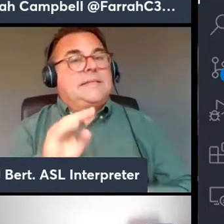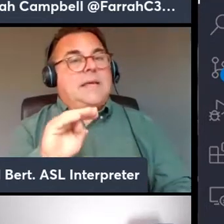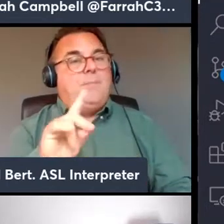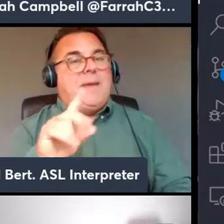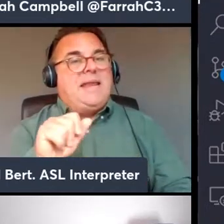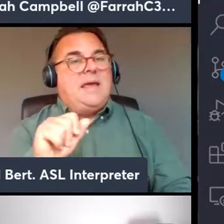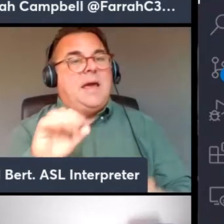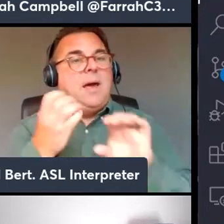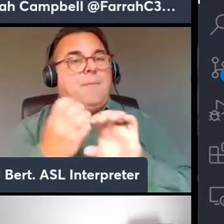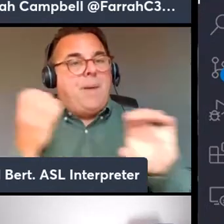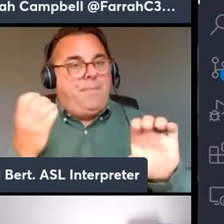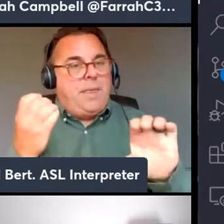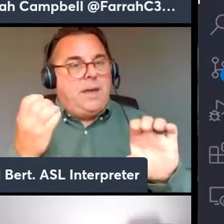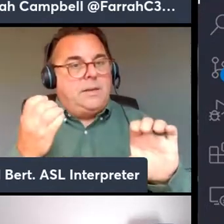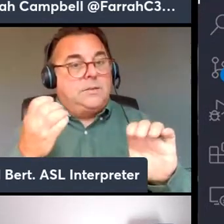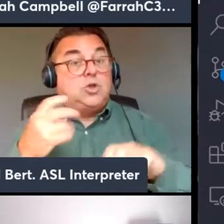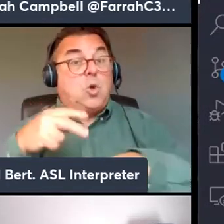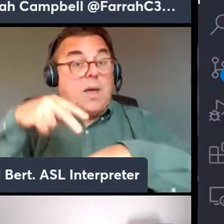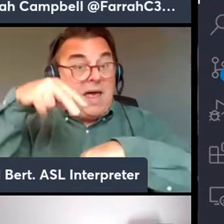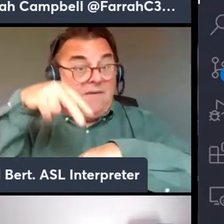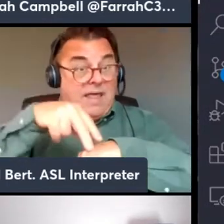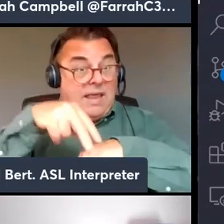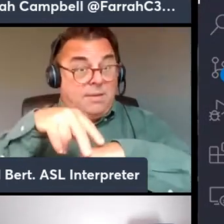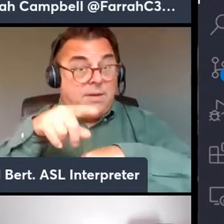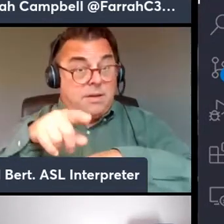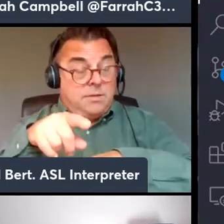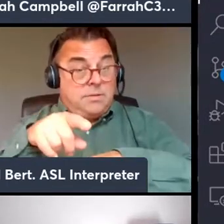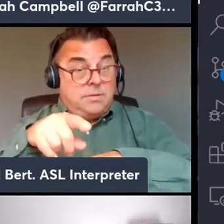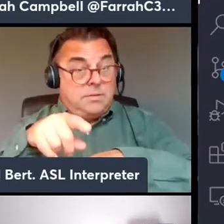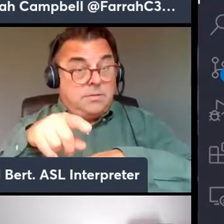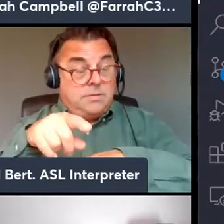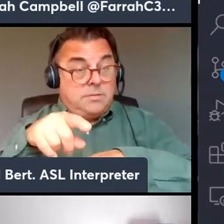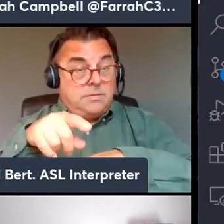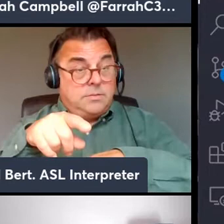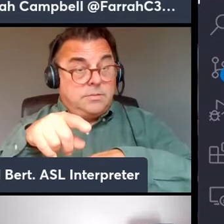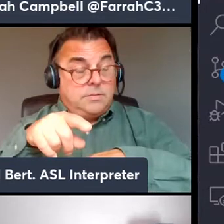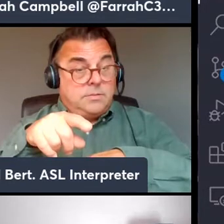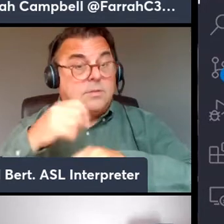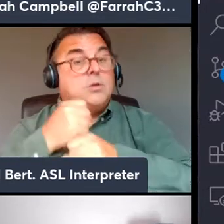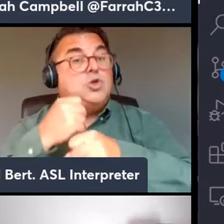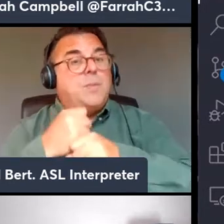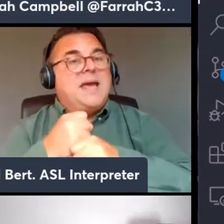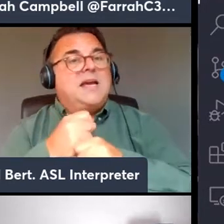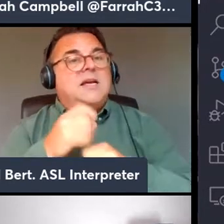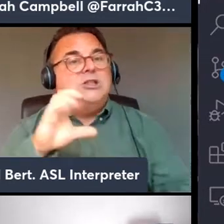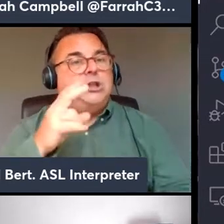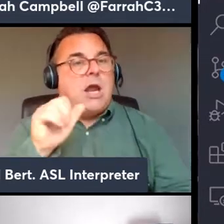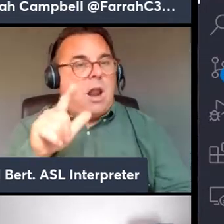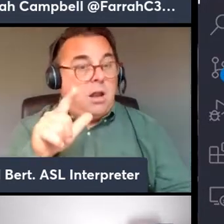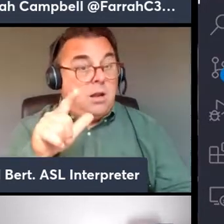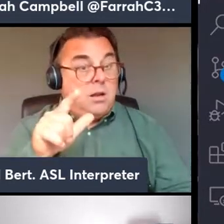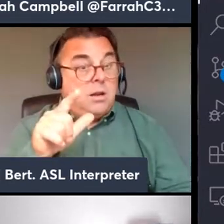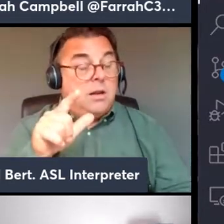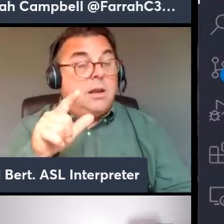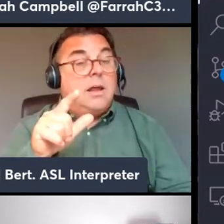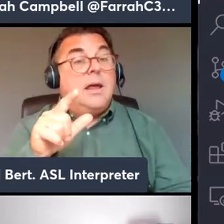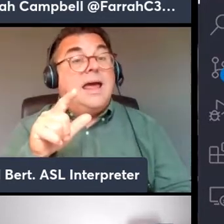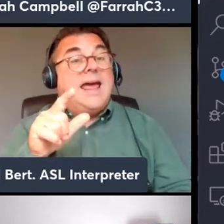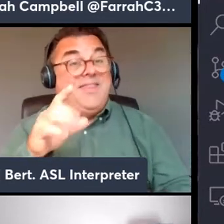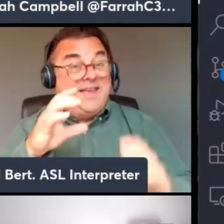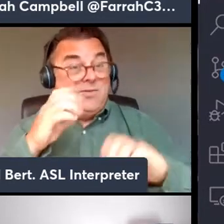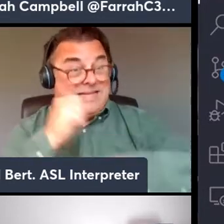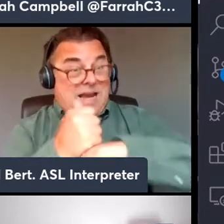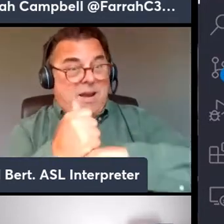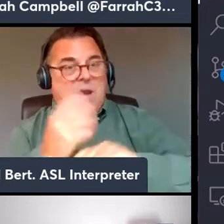So we've used this Lambda right here to create the channel, and then to pipe into that